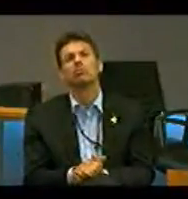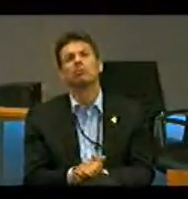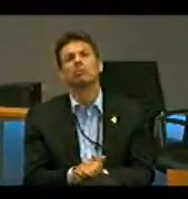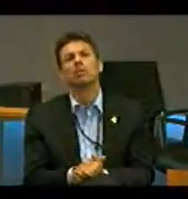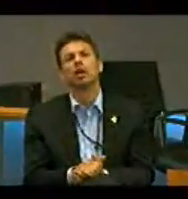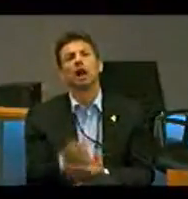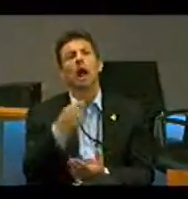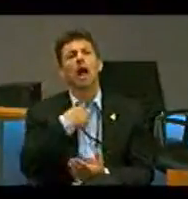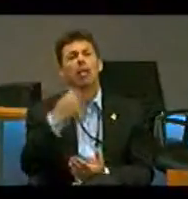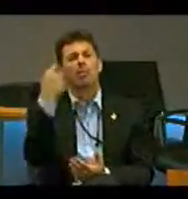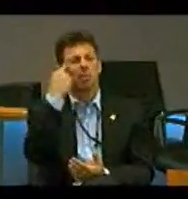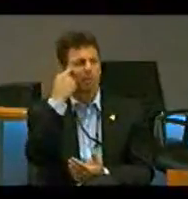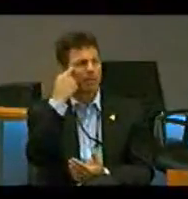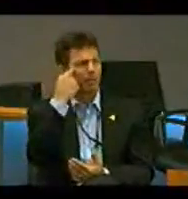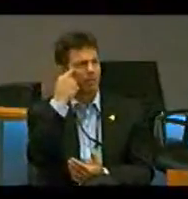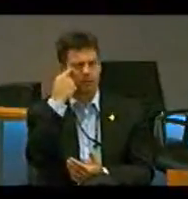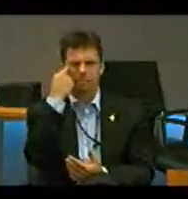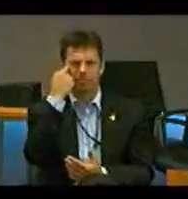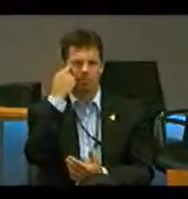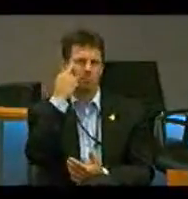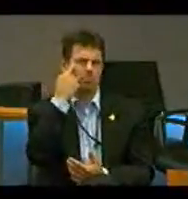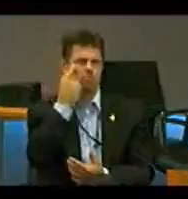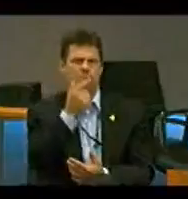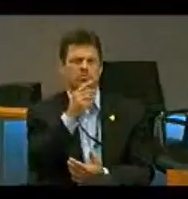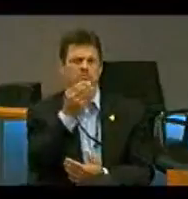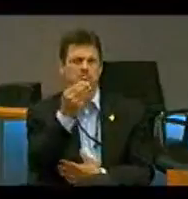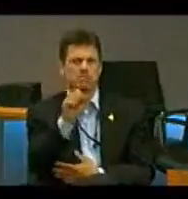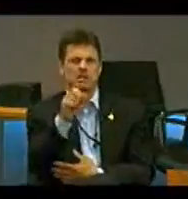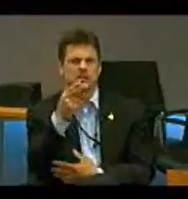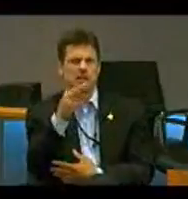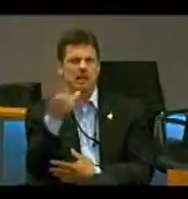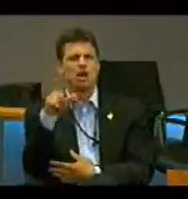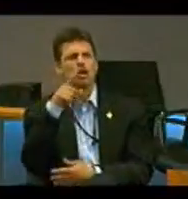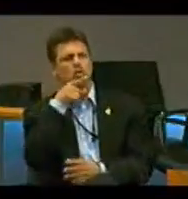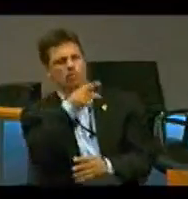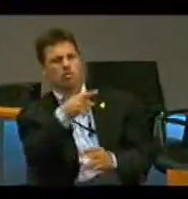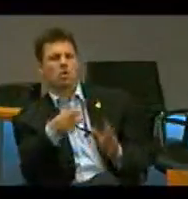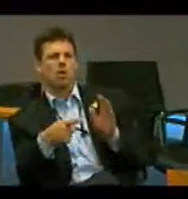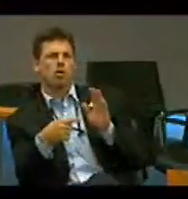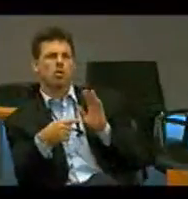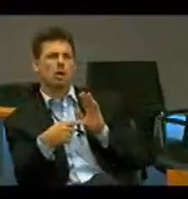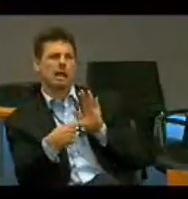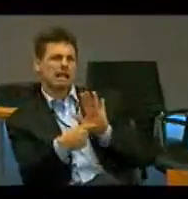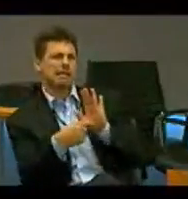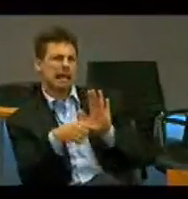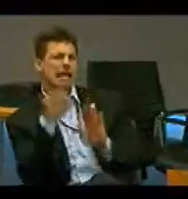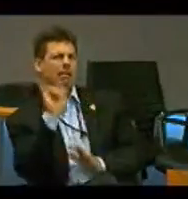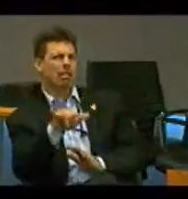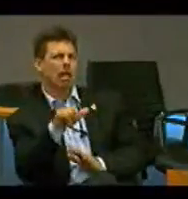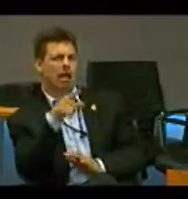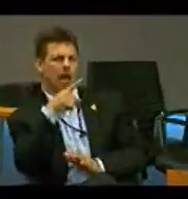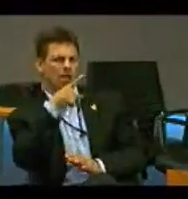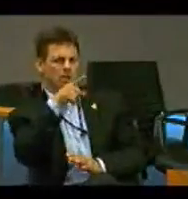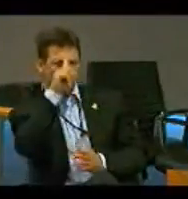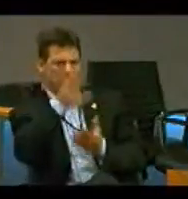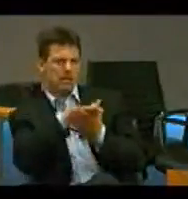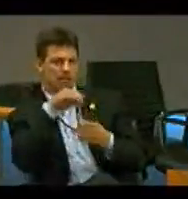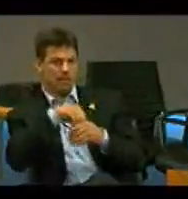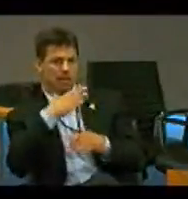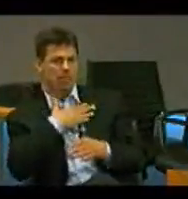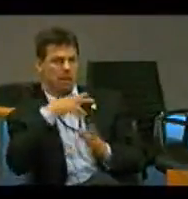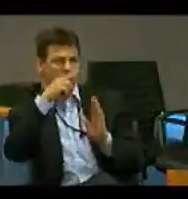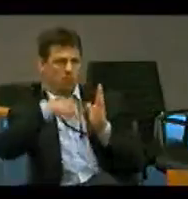I think it was Ms. Hill, you indicated, I believe, that, and my